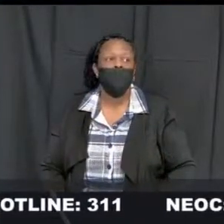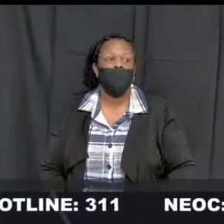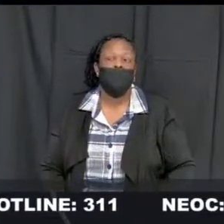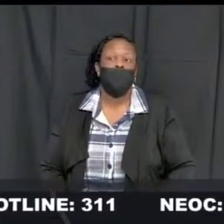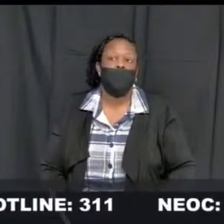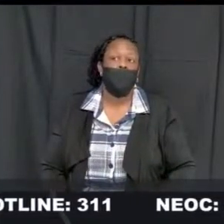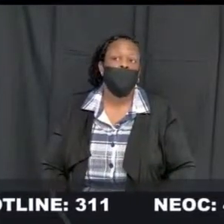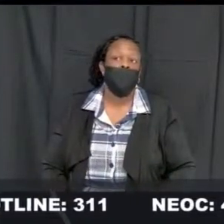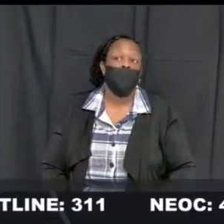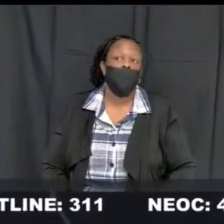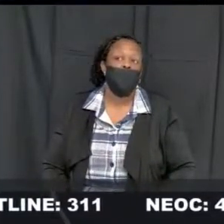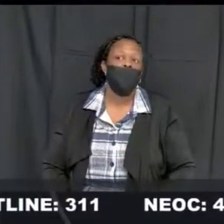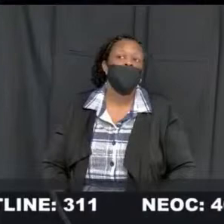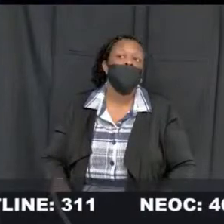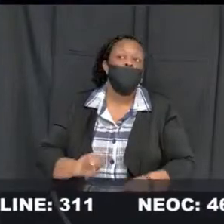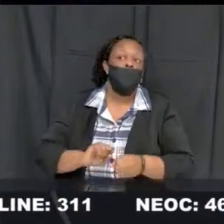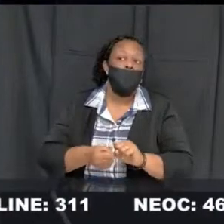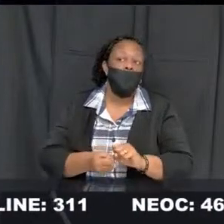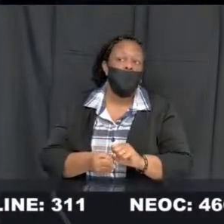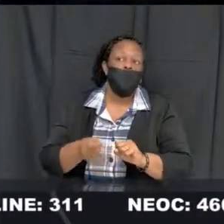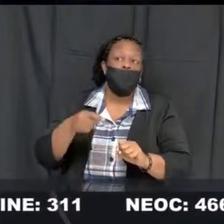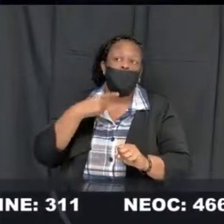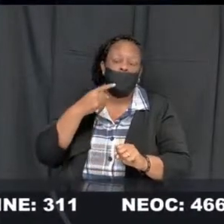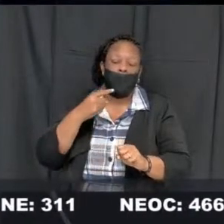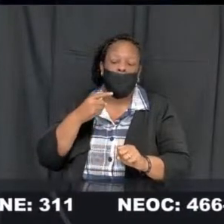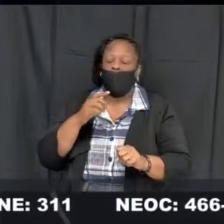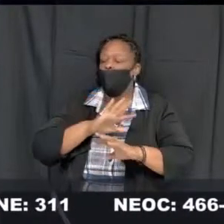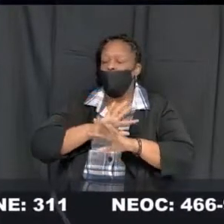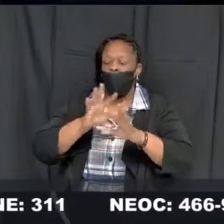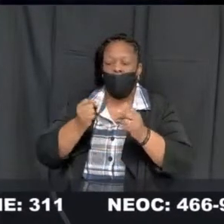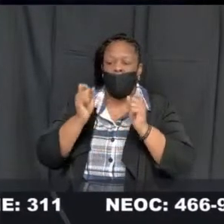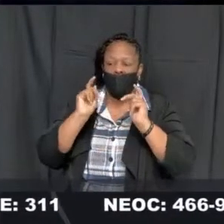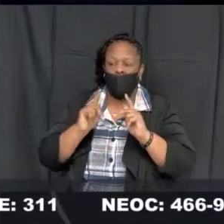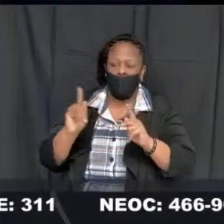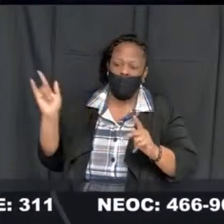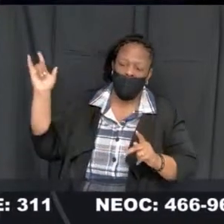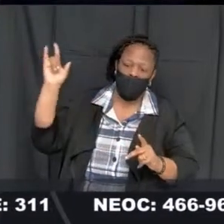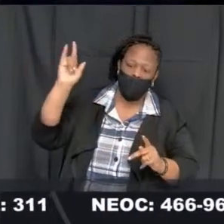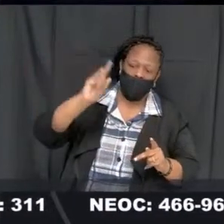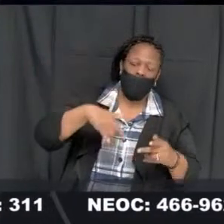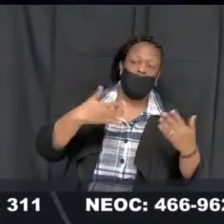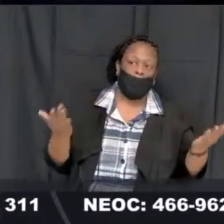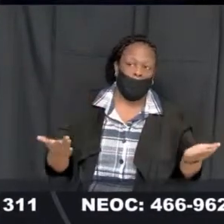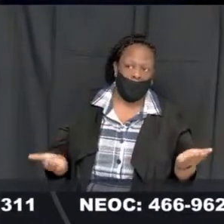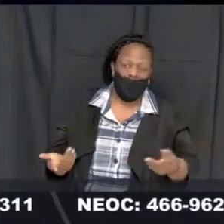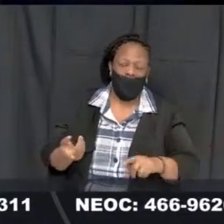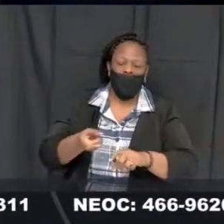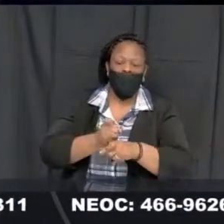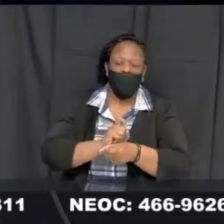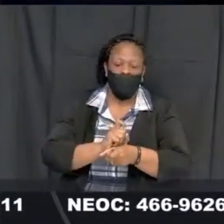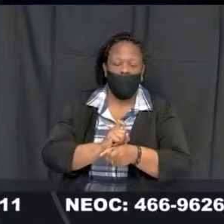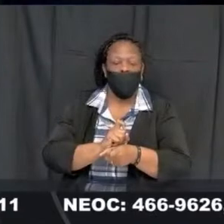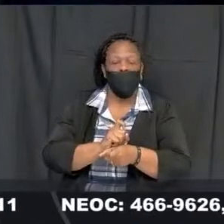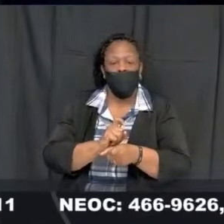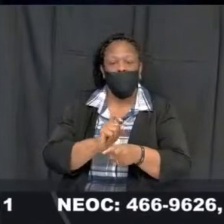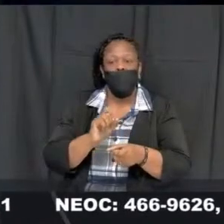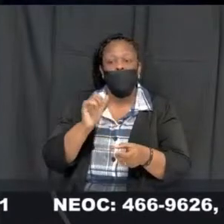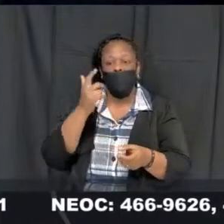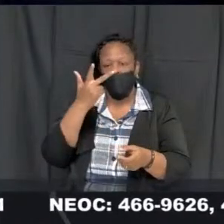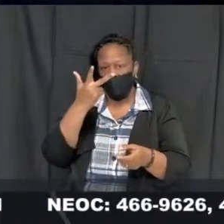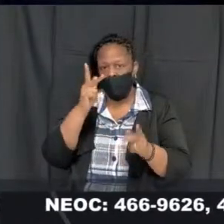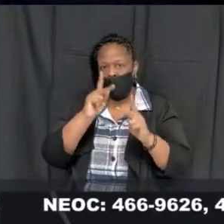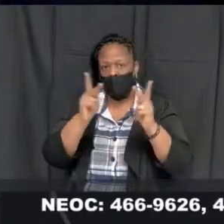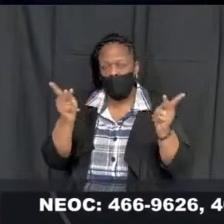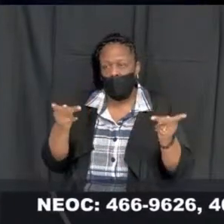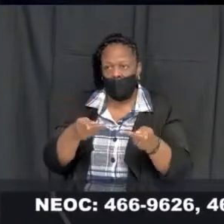so, by extension, the prevalence of these variants is highest in the United Kingdom, Brazil,